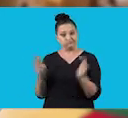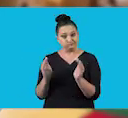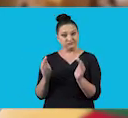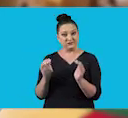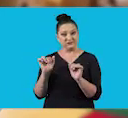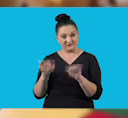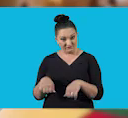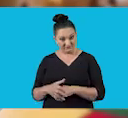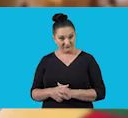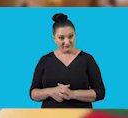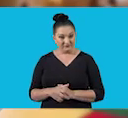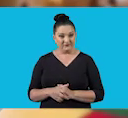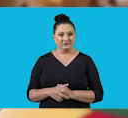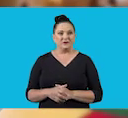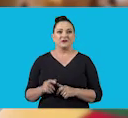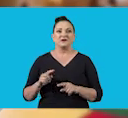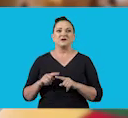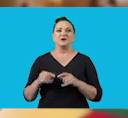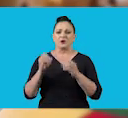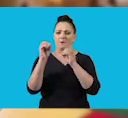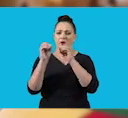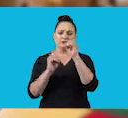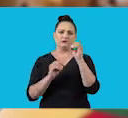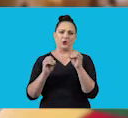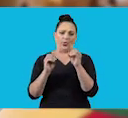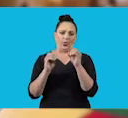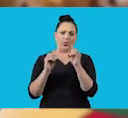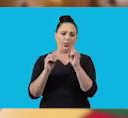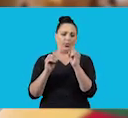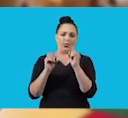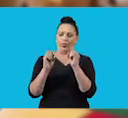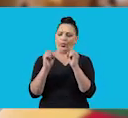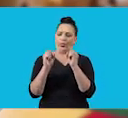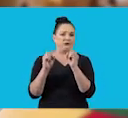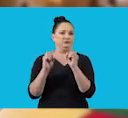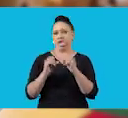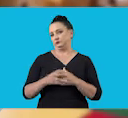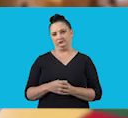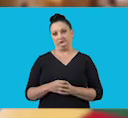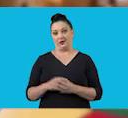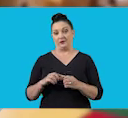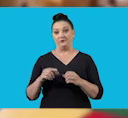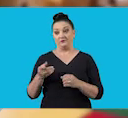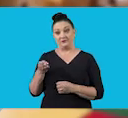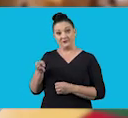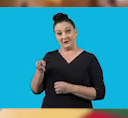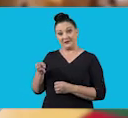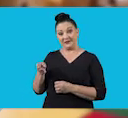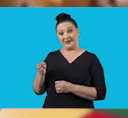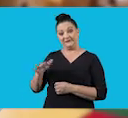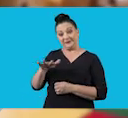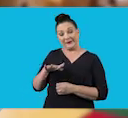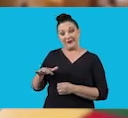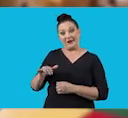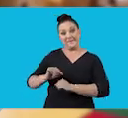that you're going to occupy. So therefore, the particles of gases, they do not decrease in size. However, the space